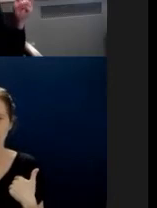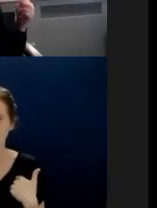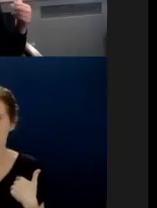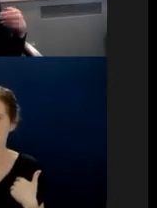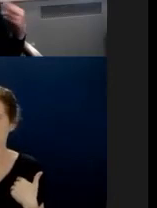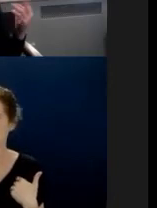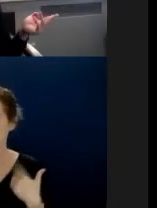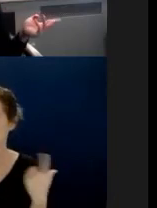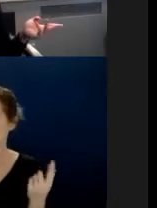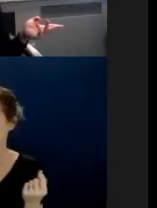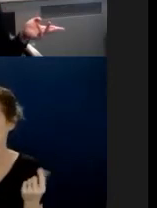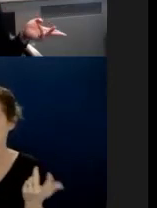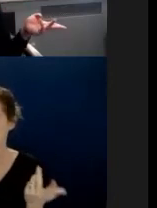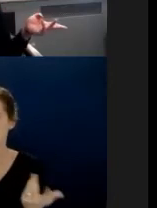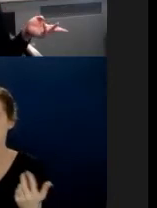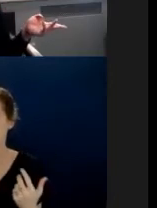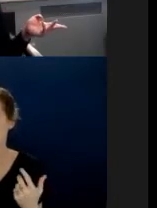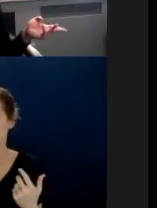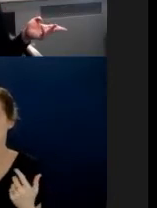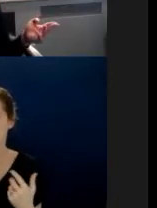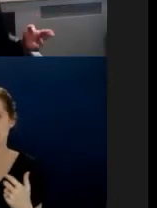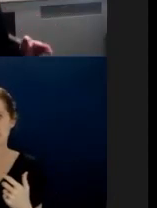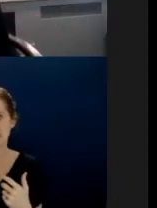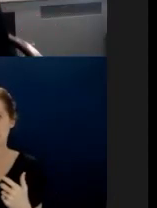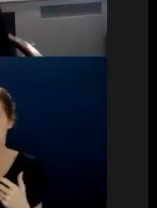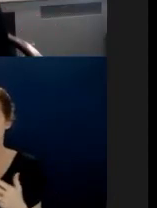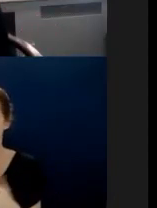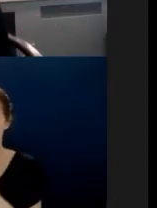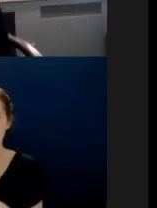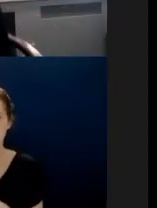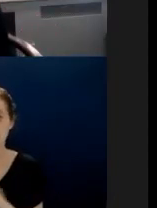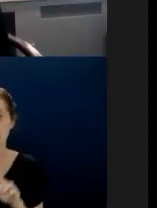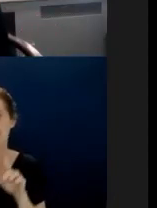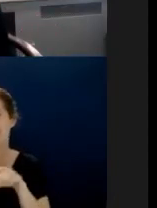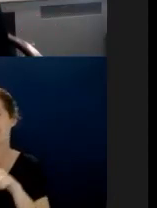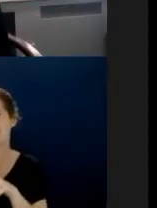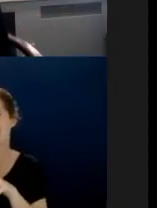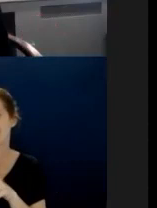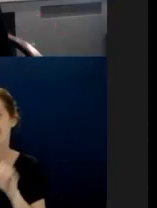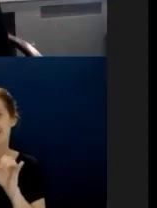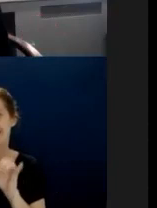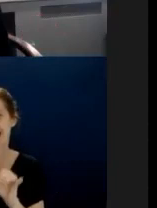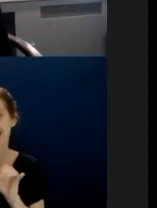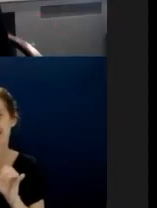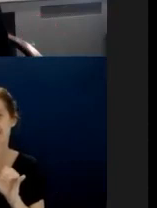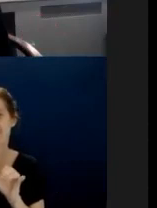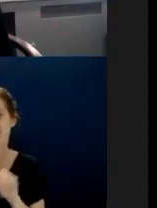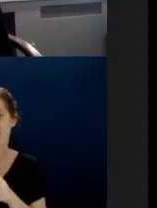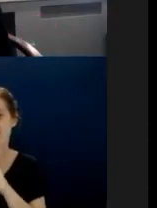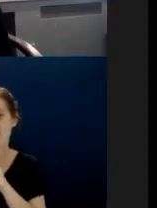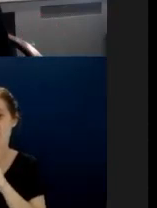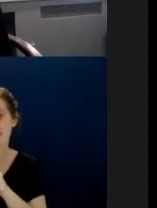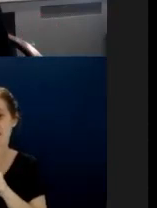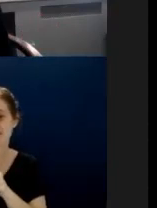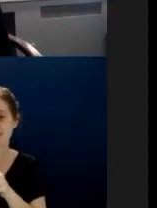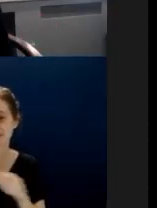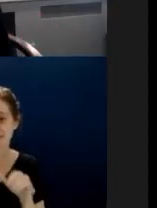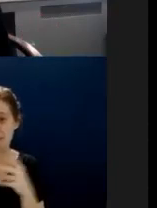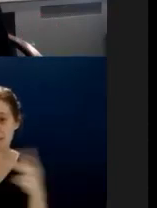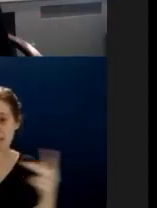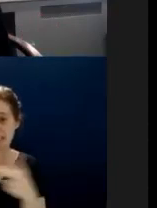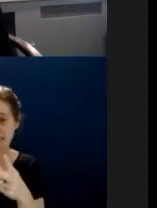been able to do them in about 10-15 minutes, but it depends on the size of the polling place and